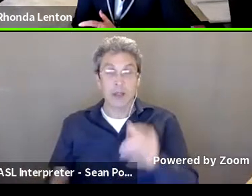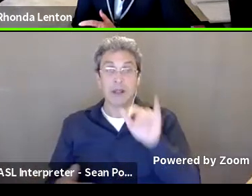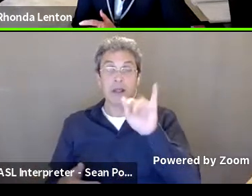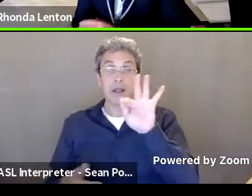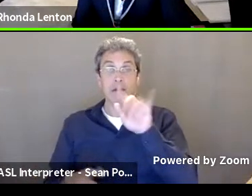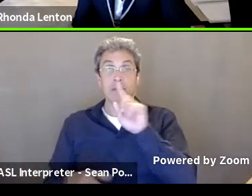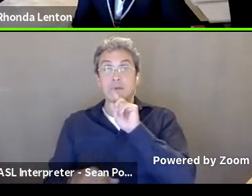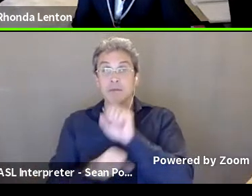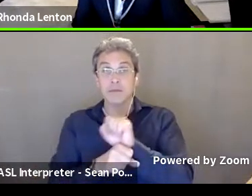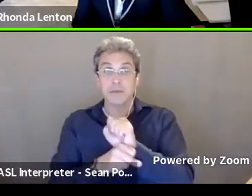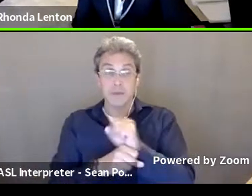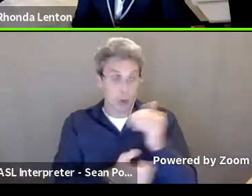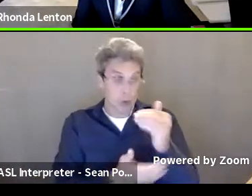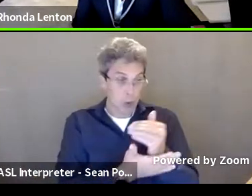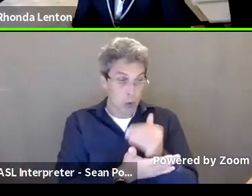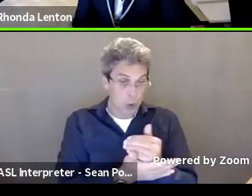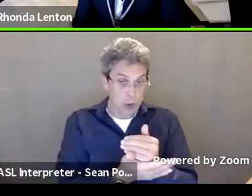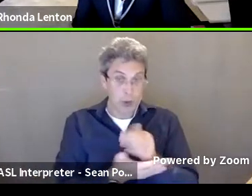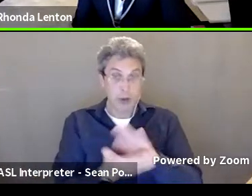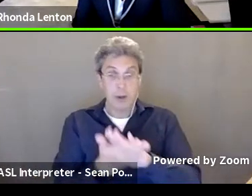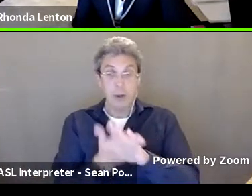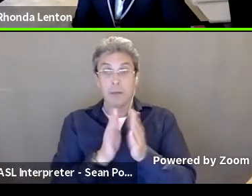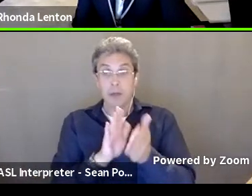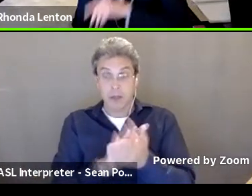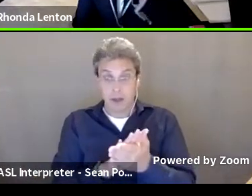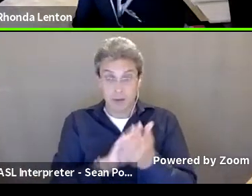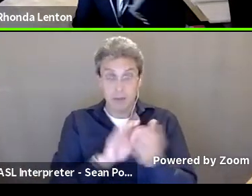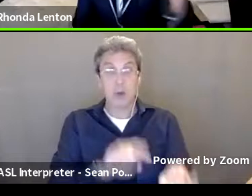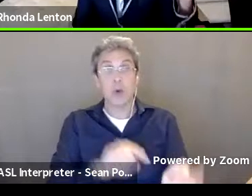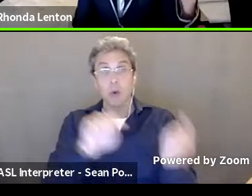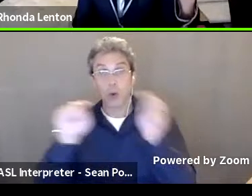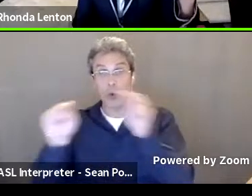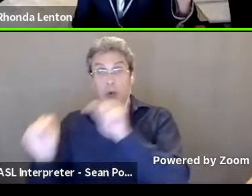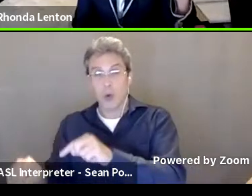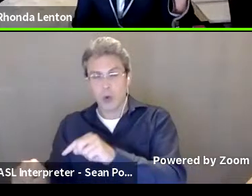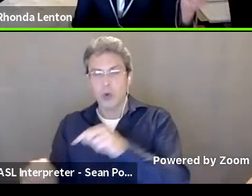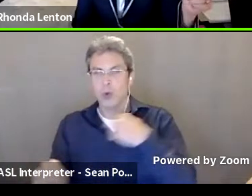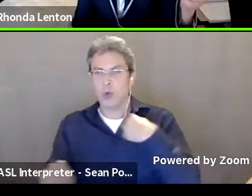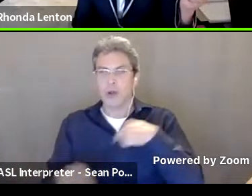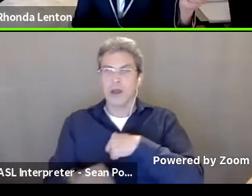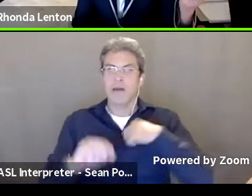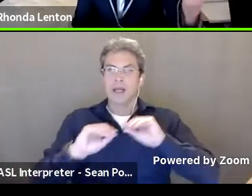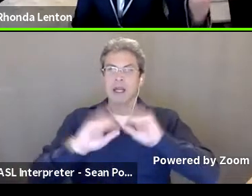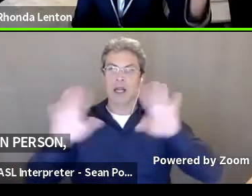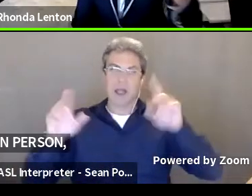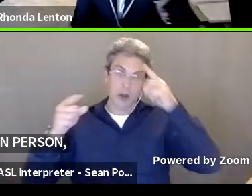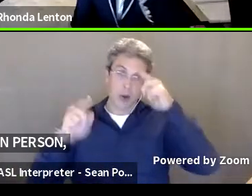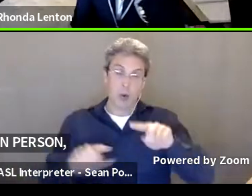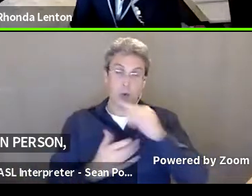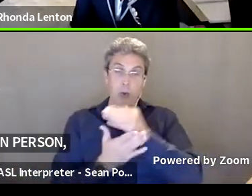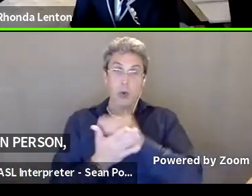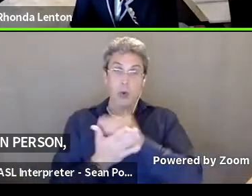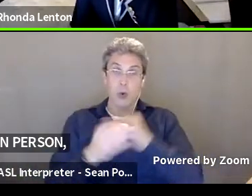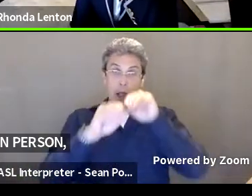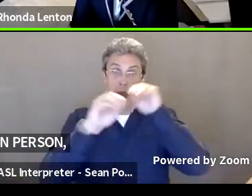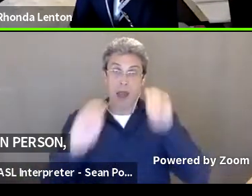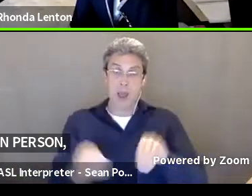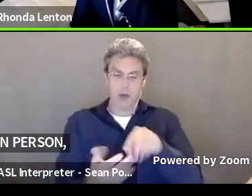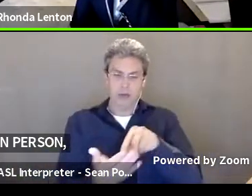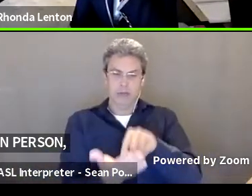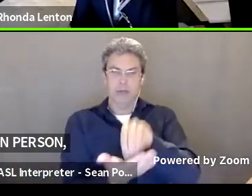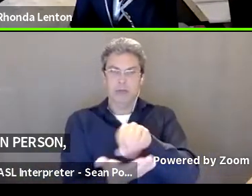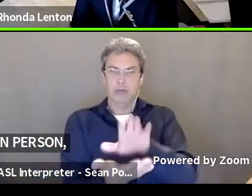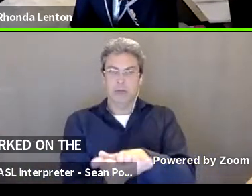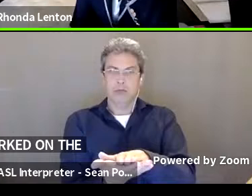person, we made the agreement that would be very clearly marked on the course outline so that students would know from